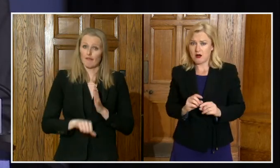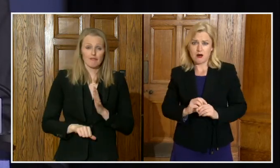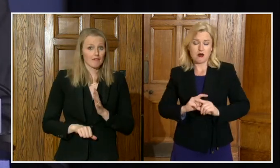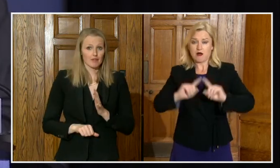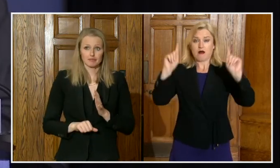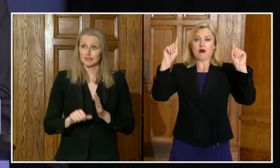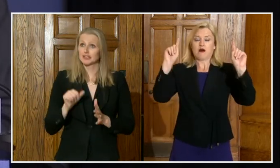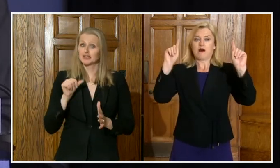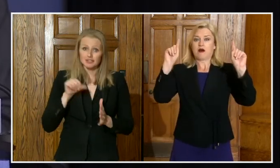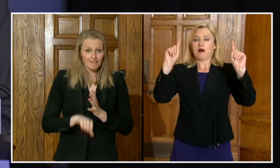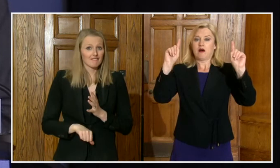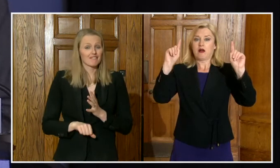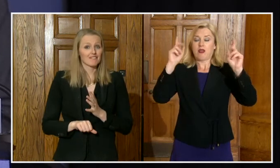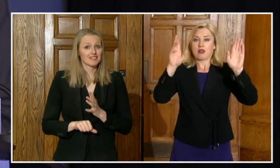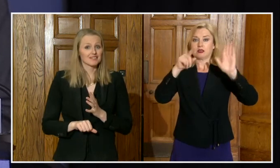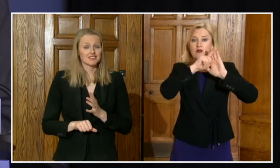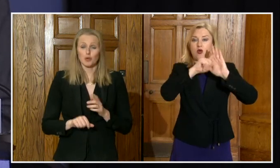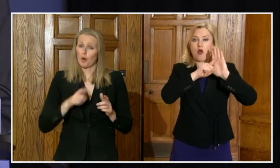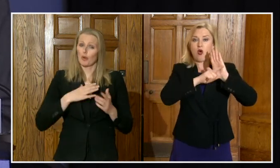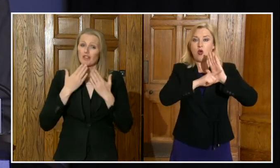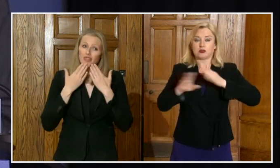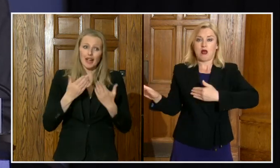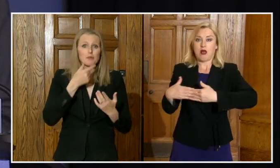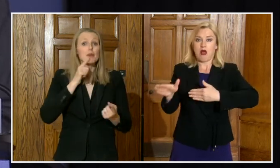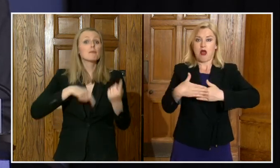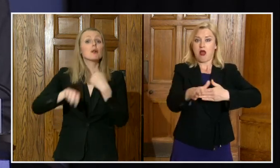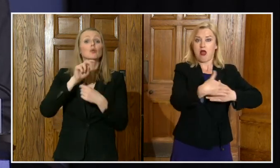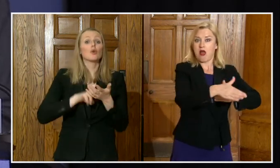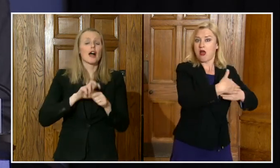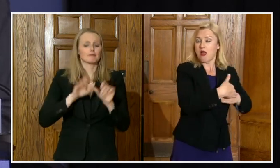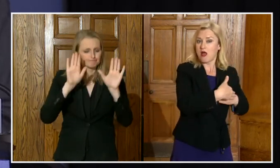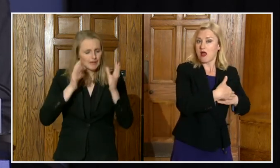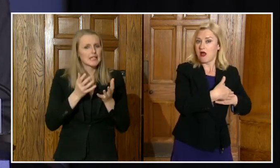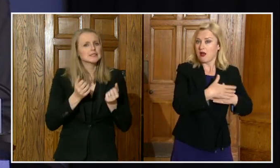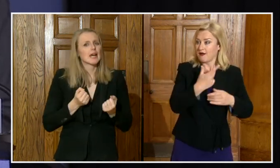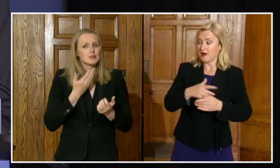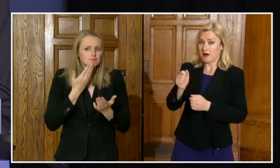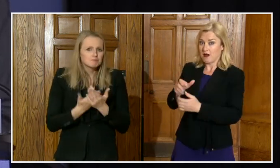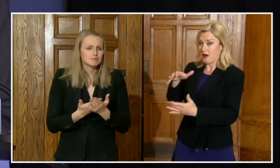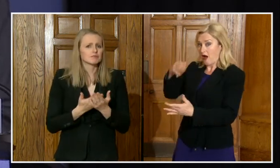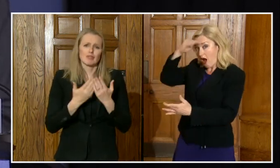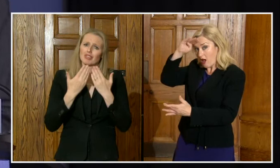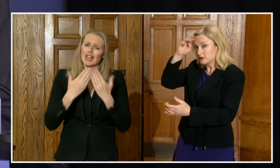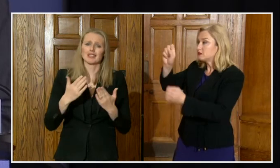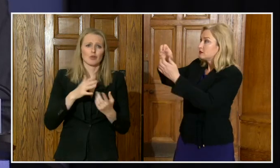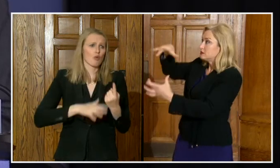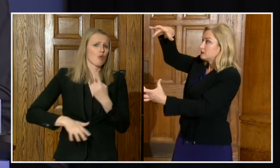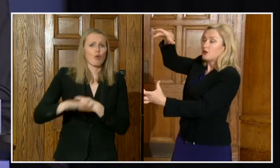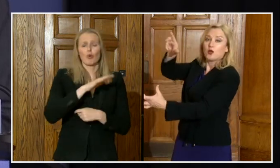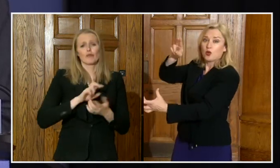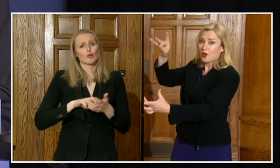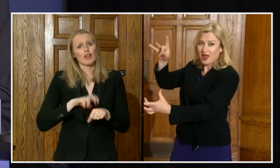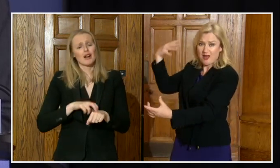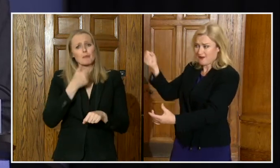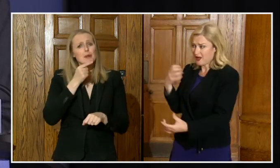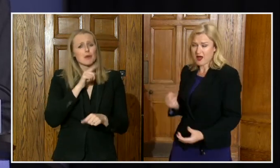these islands, and to thank the public for adhering to those in the manner in which they have, and the